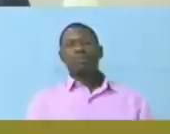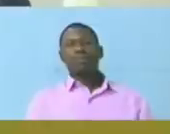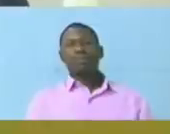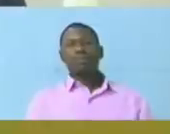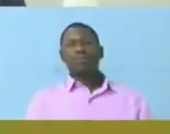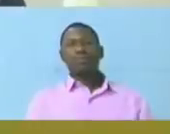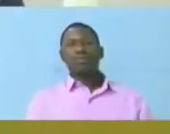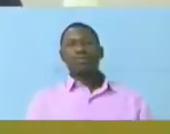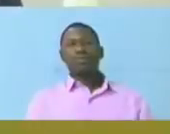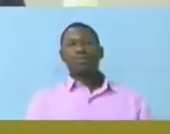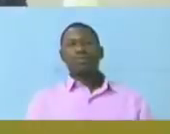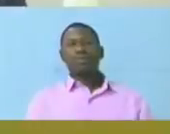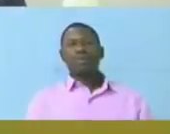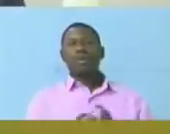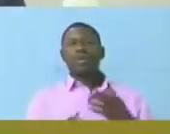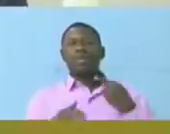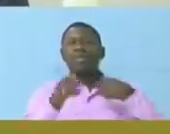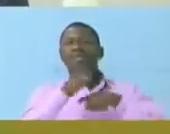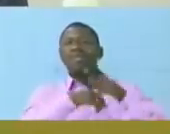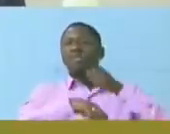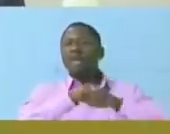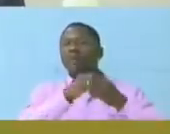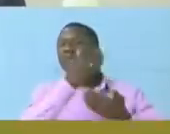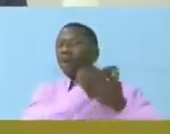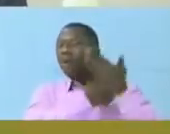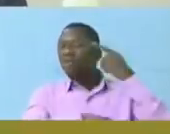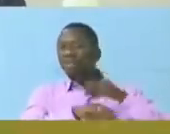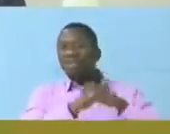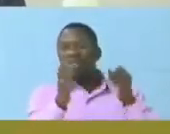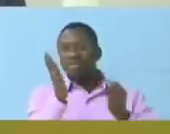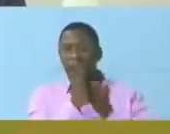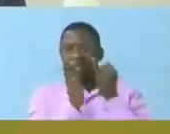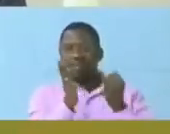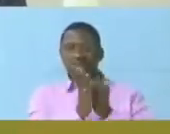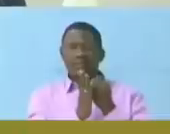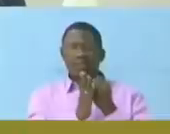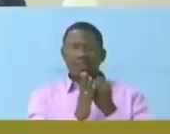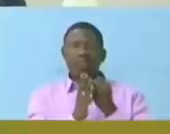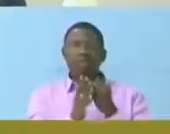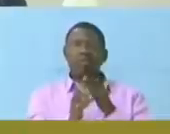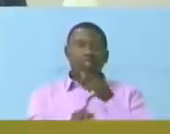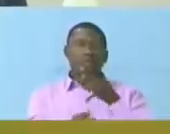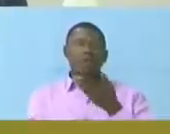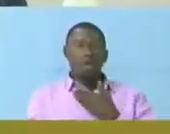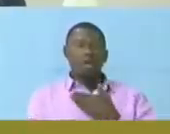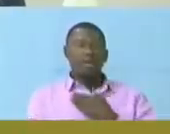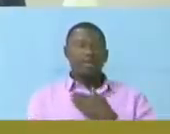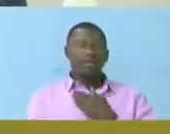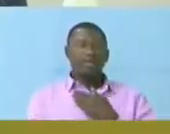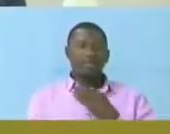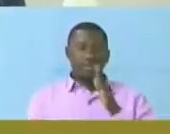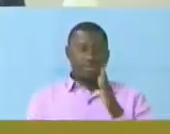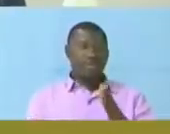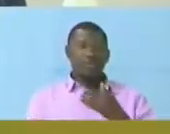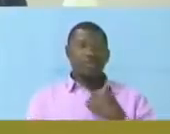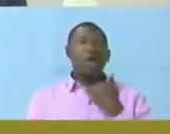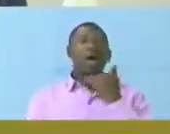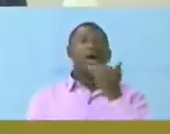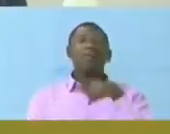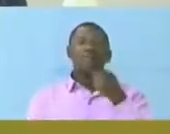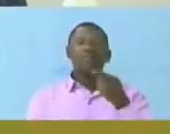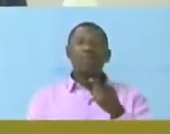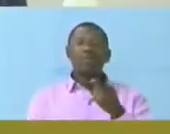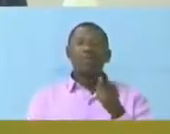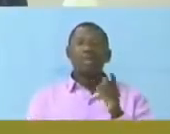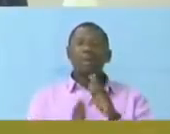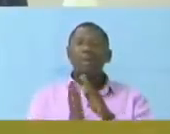During these investigations, in kisi kisi wani watro ni ko no, you had cause to ask for the diary. Ale waro